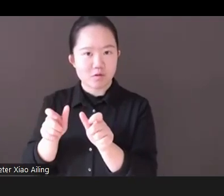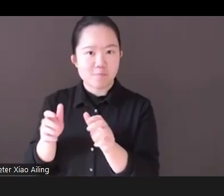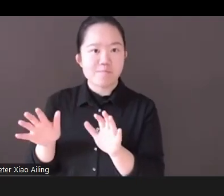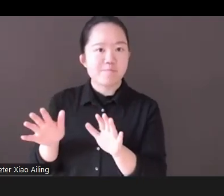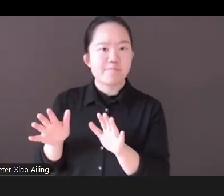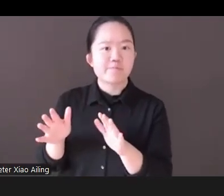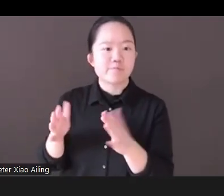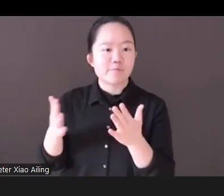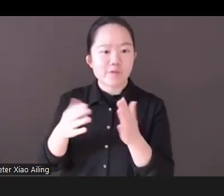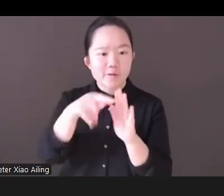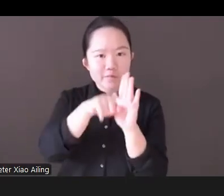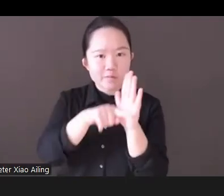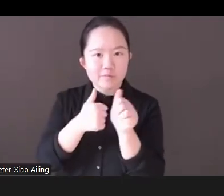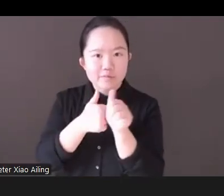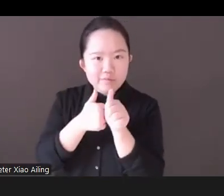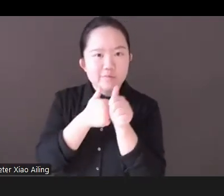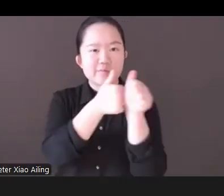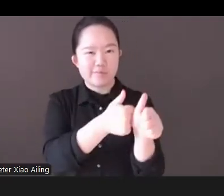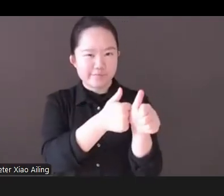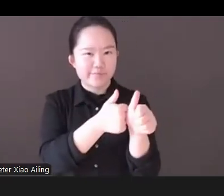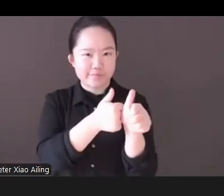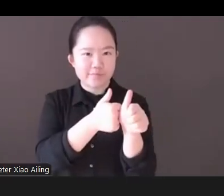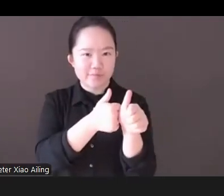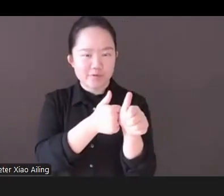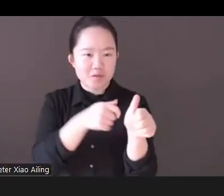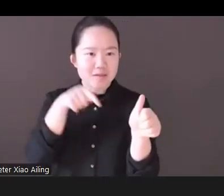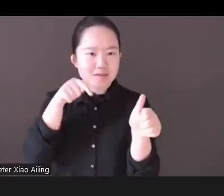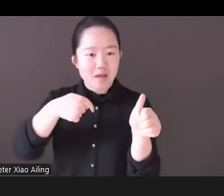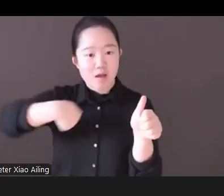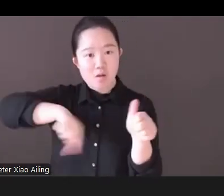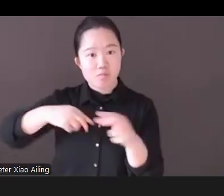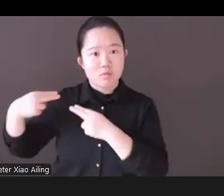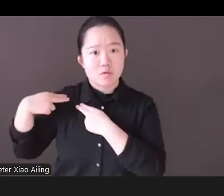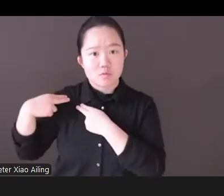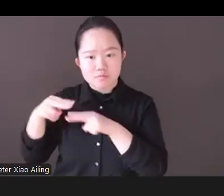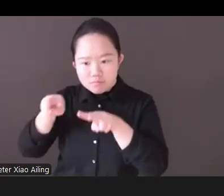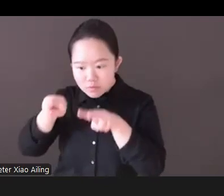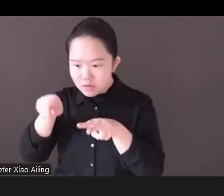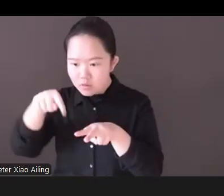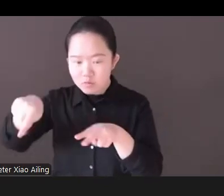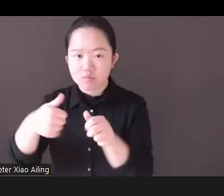If there are actors that are less serious about the requirements, and